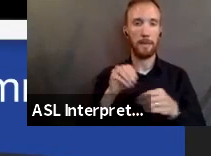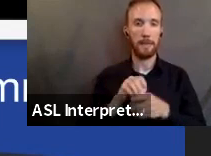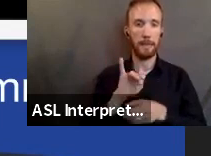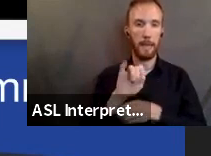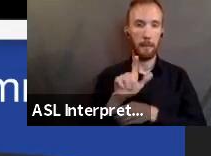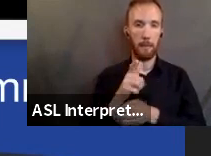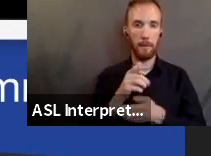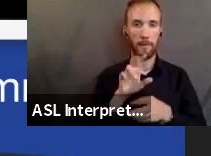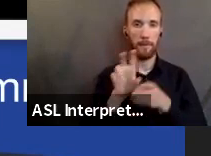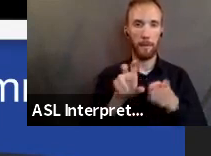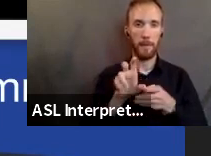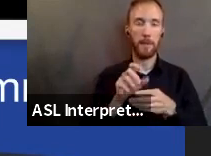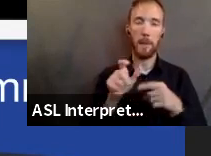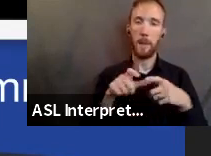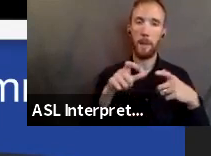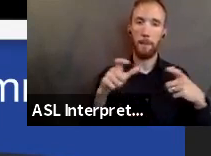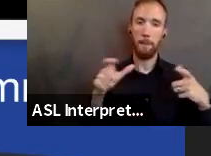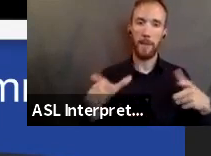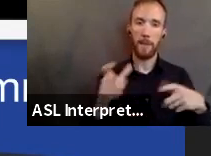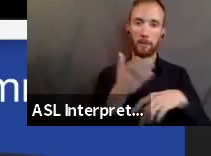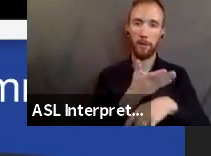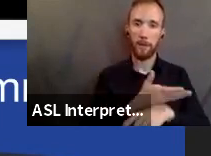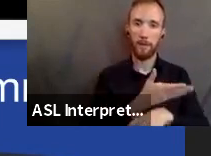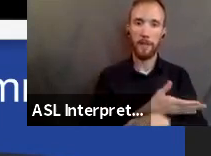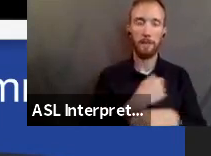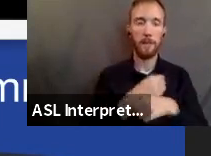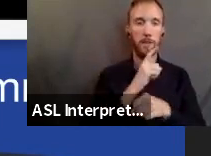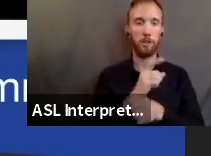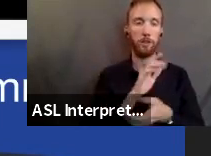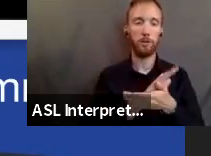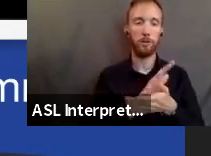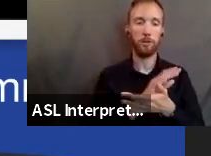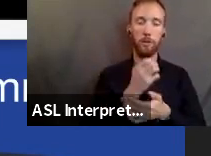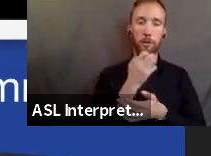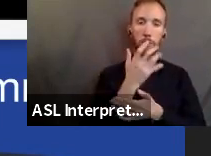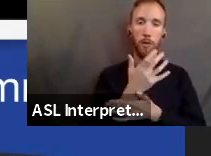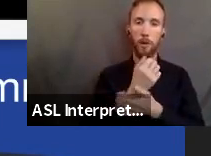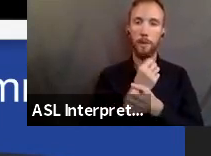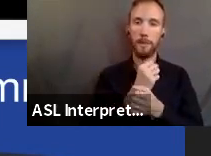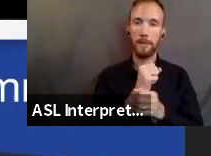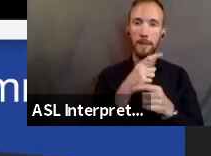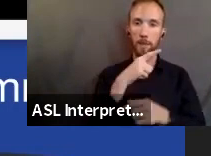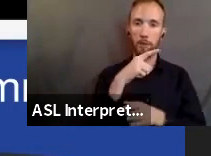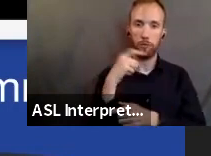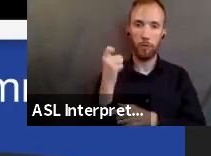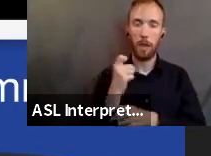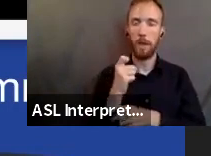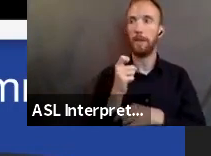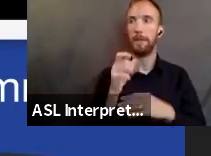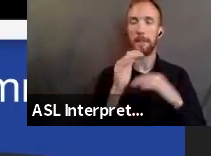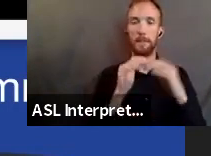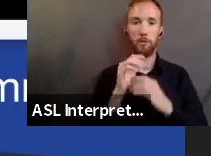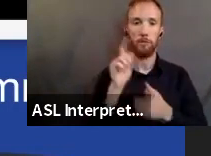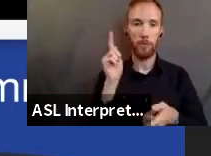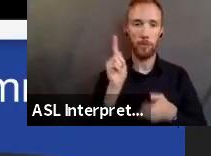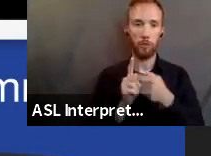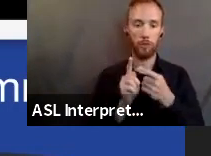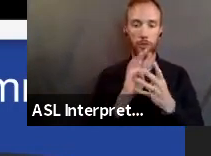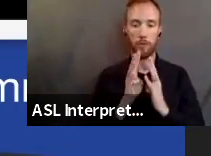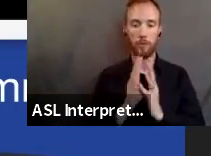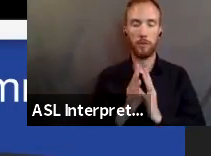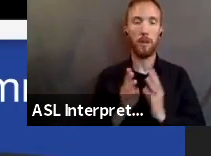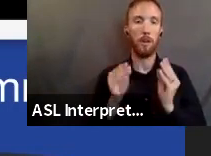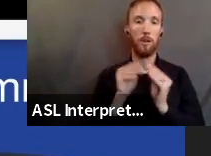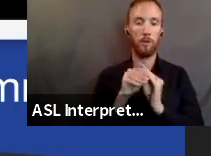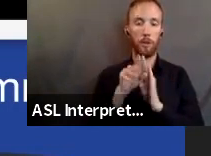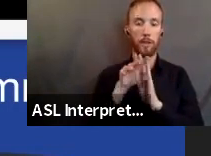renovations to ensure schools stay warm safe and dry facility construction relieve overcrowding security cameras to provide a safer environment